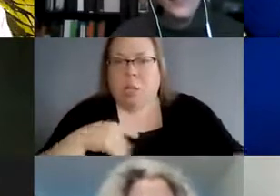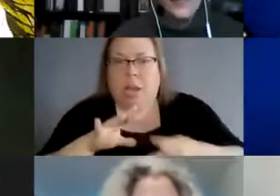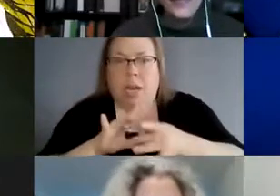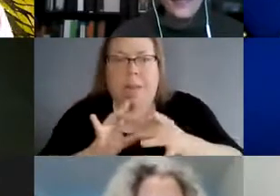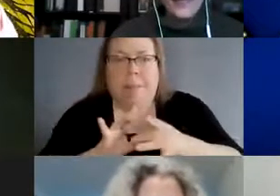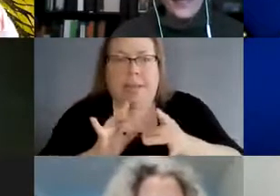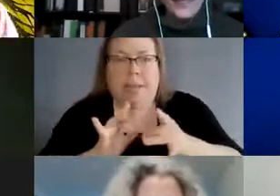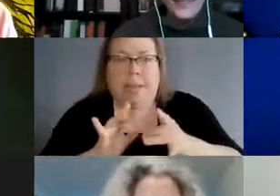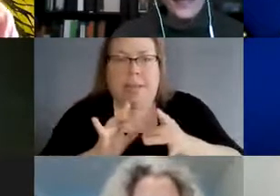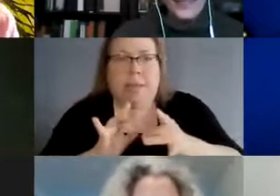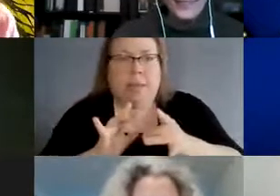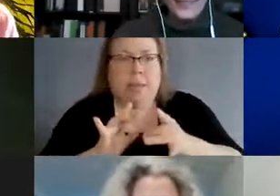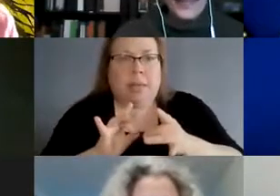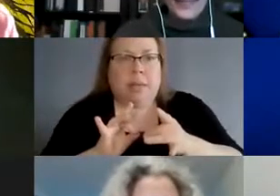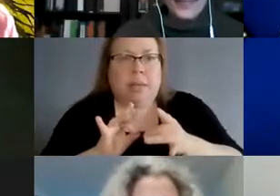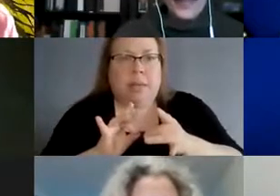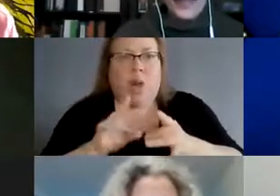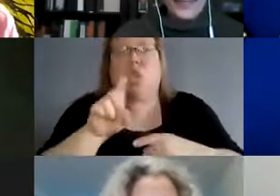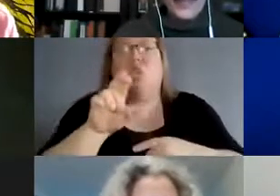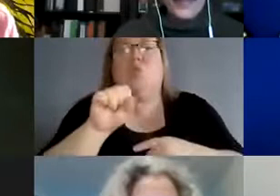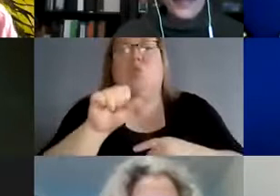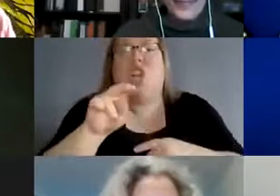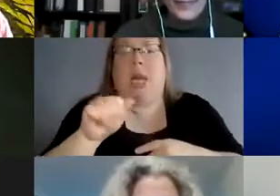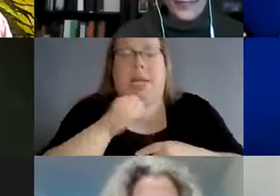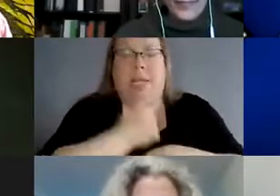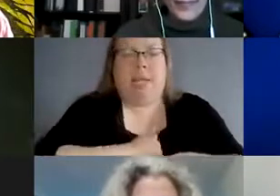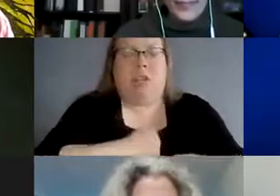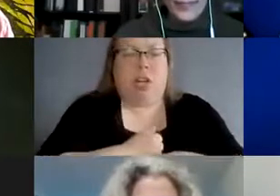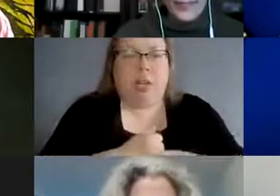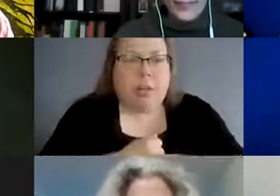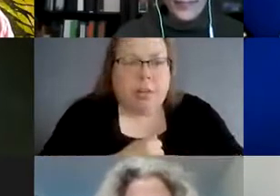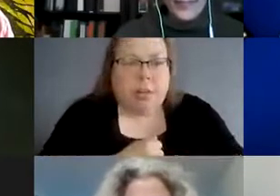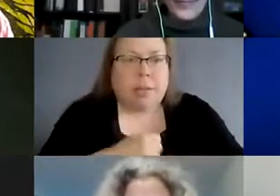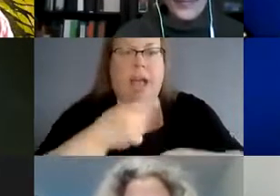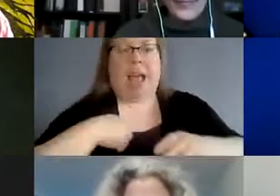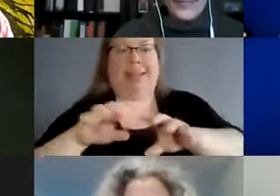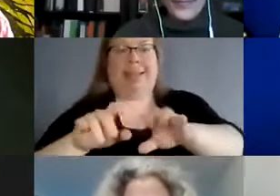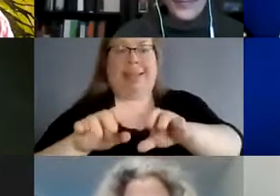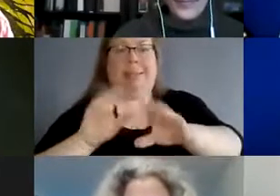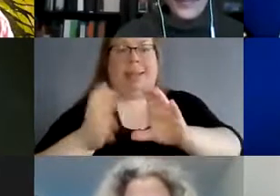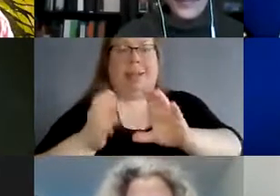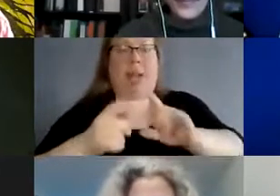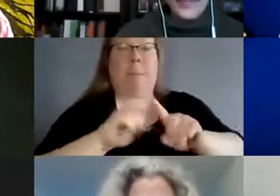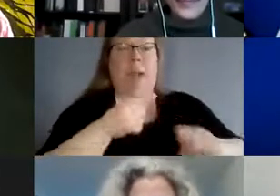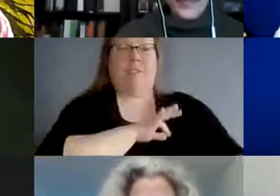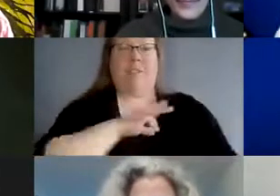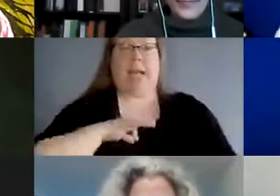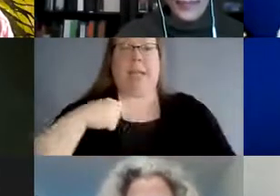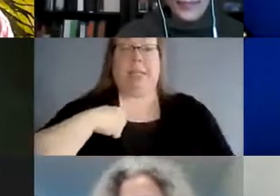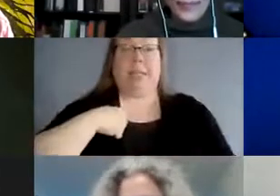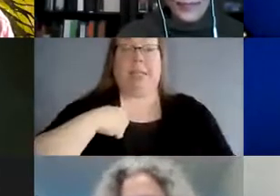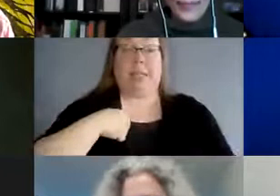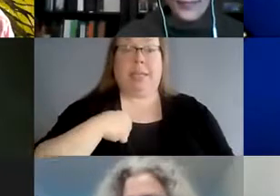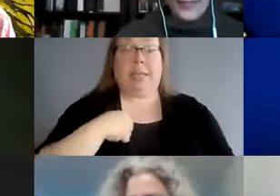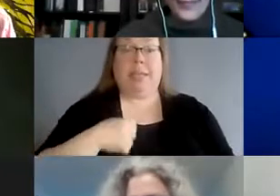I actually put my comment in the chat that as a faculty, I wish there would